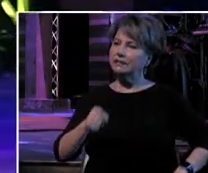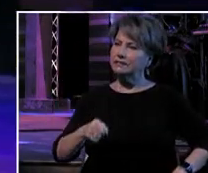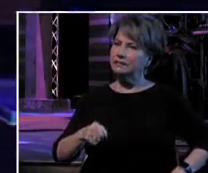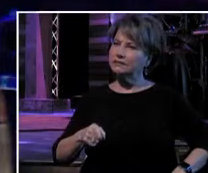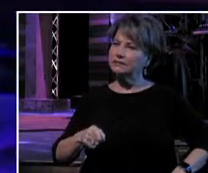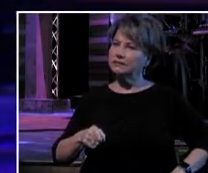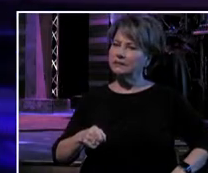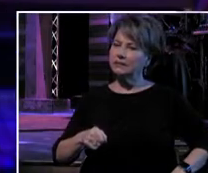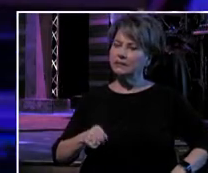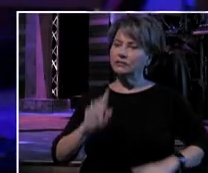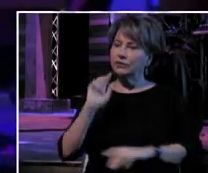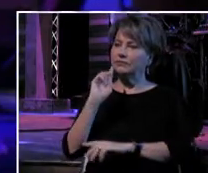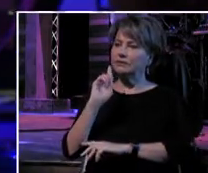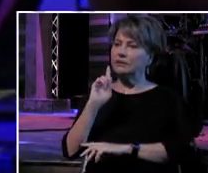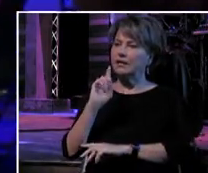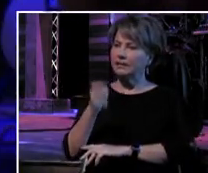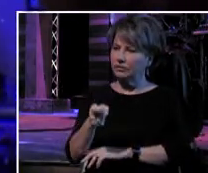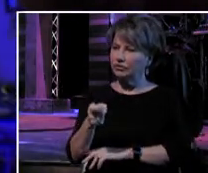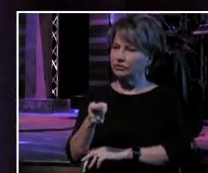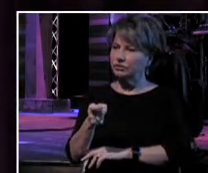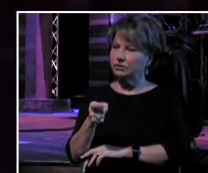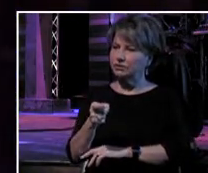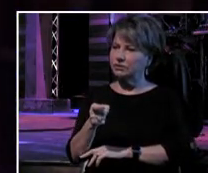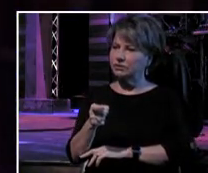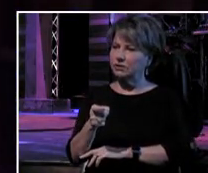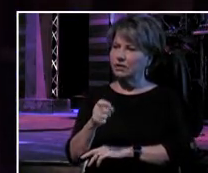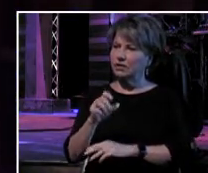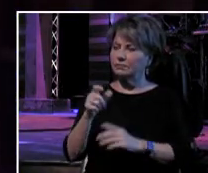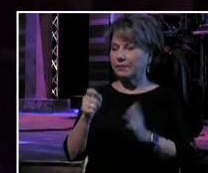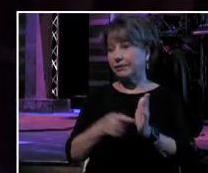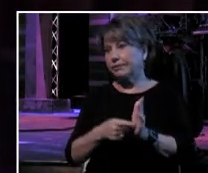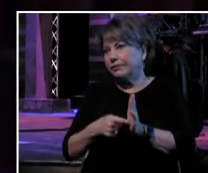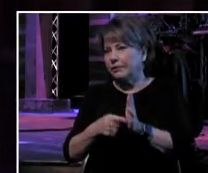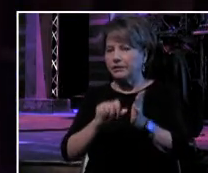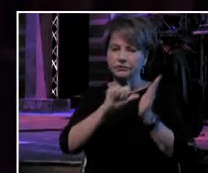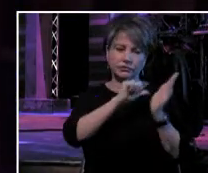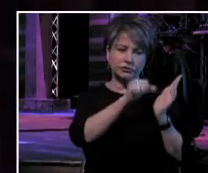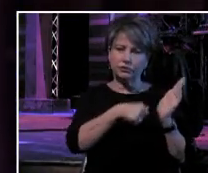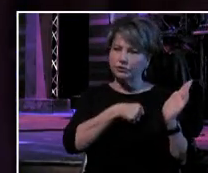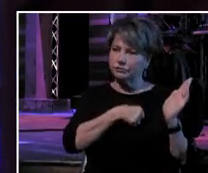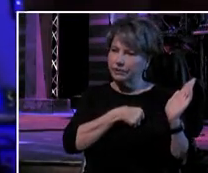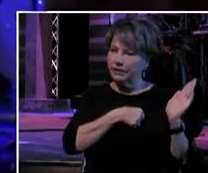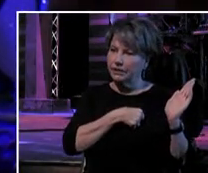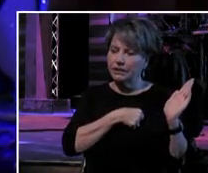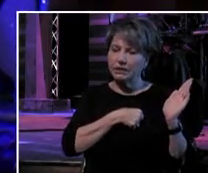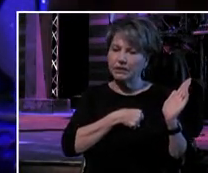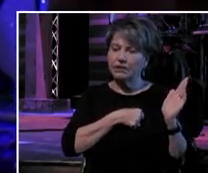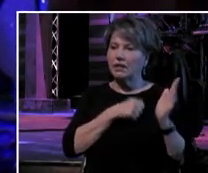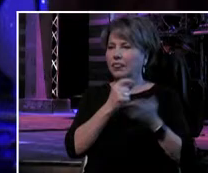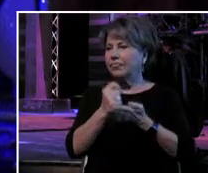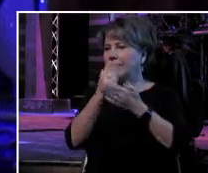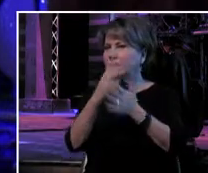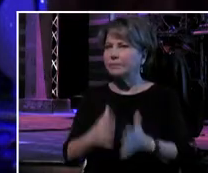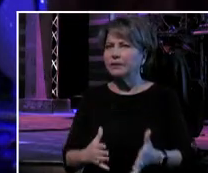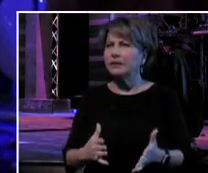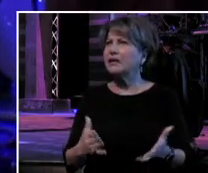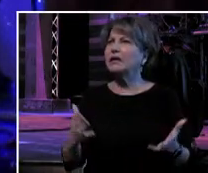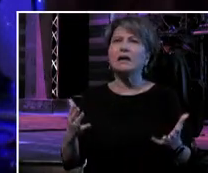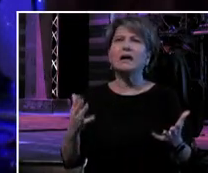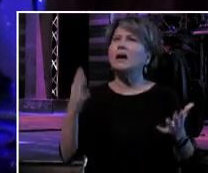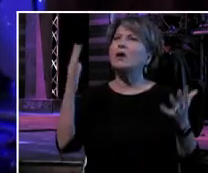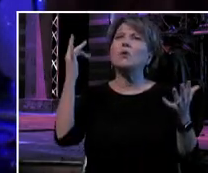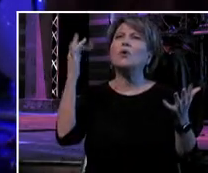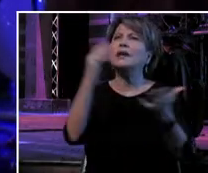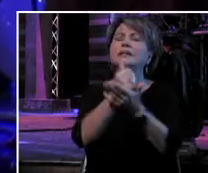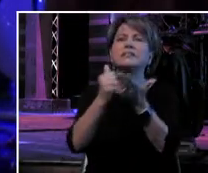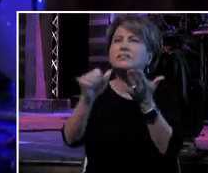you get a diagnosis that you don't like that's going to require surgery and tons of therapy. And you go, God, what did I ever do to deserve this?